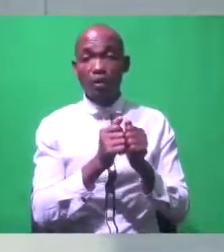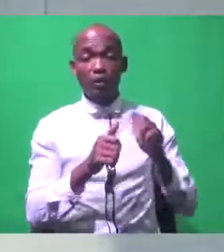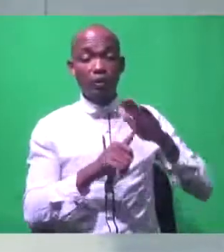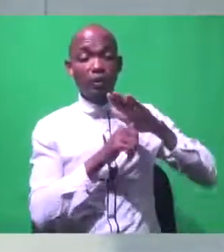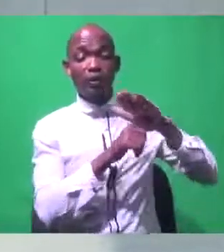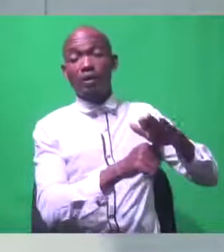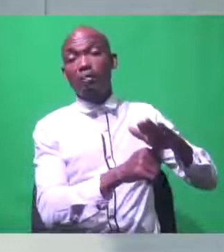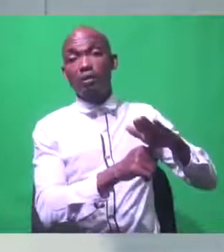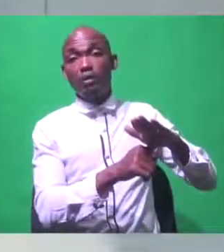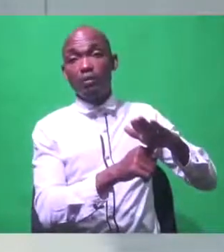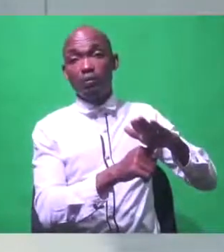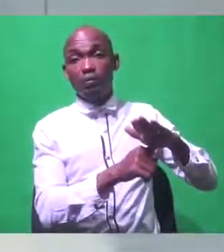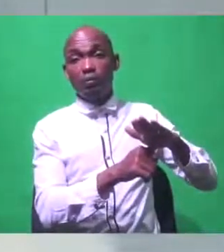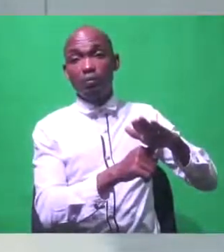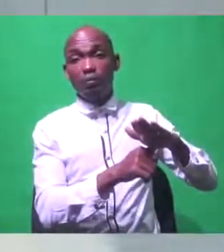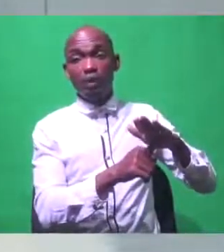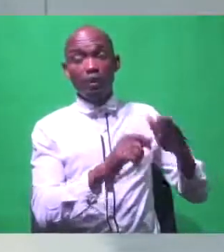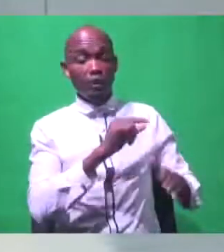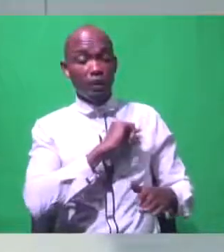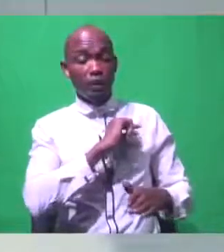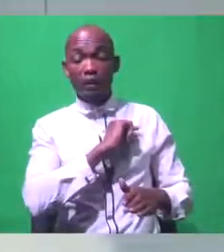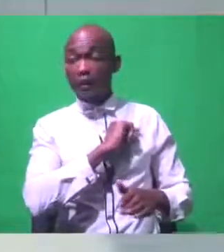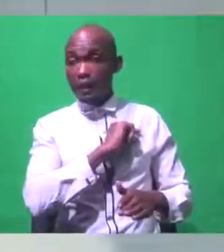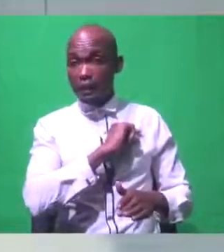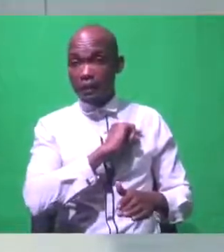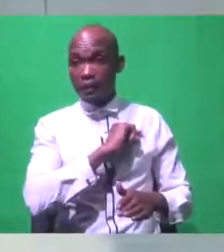discriminative in sex.